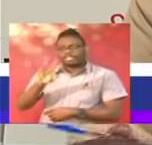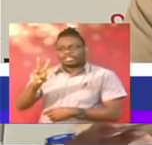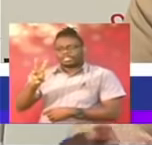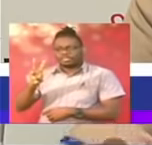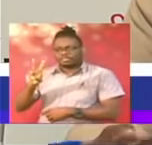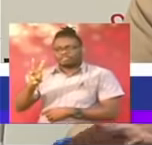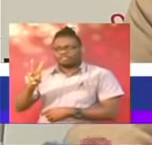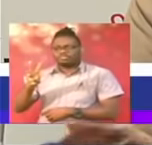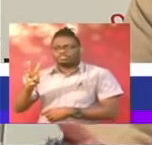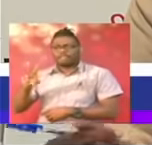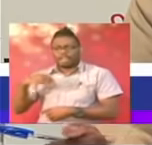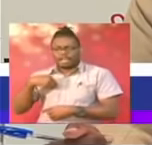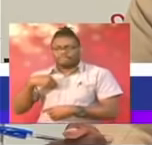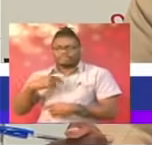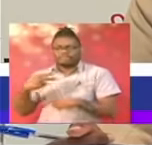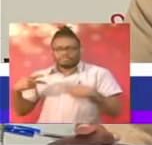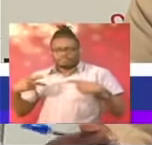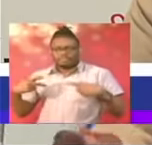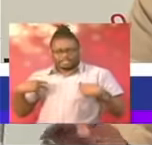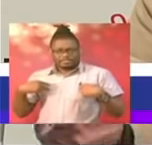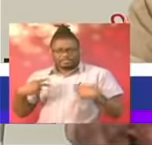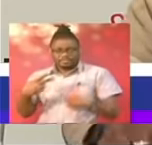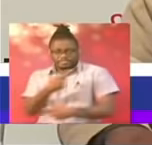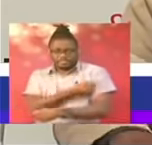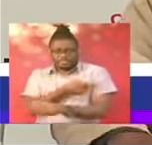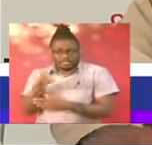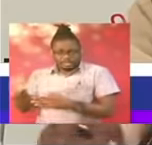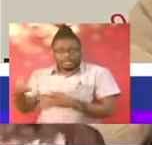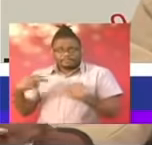we are rolling out as quickly as possible.